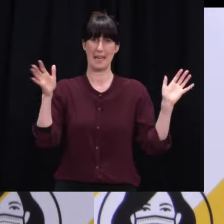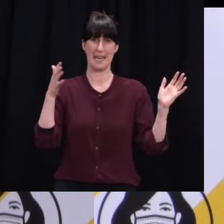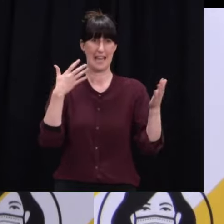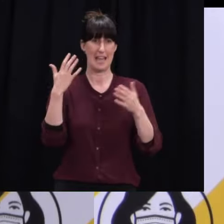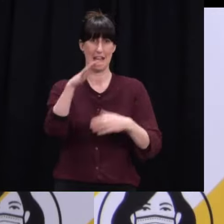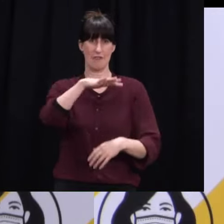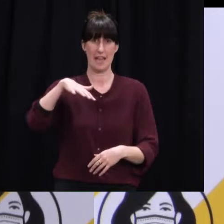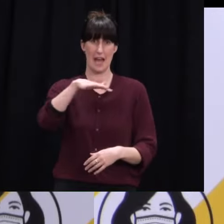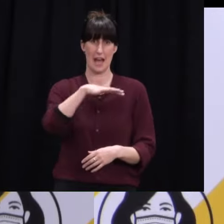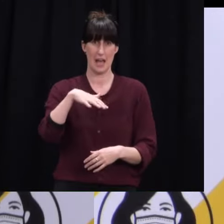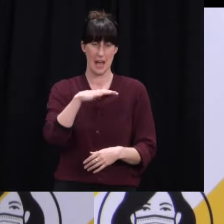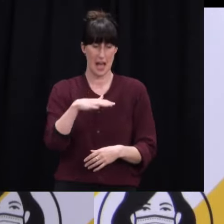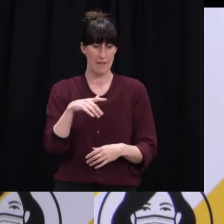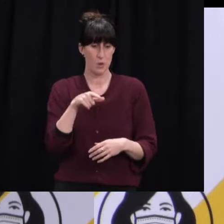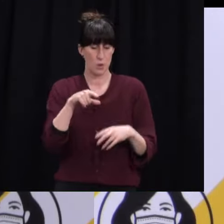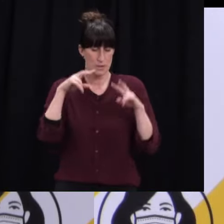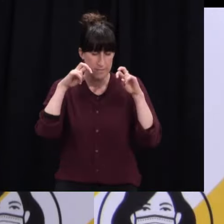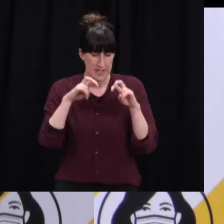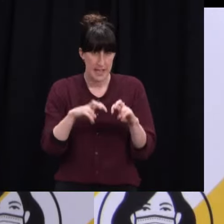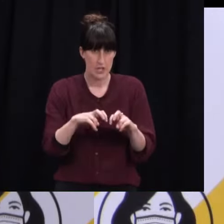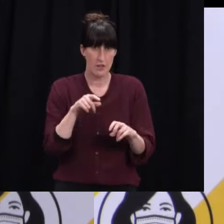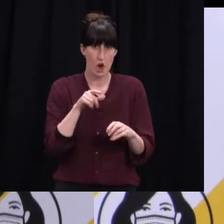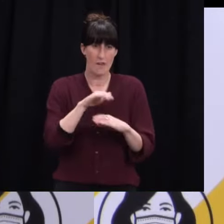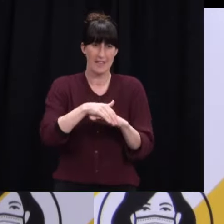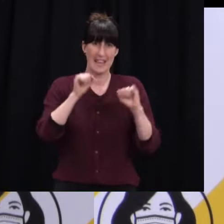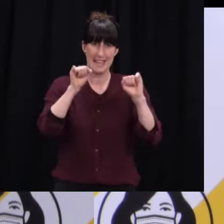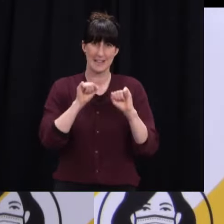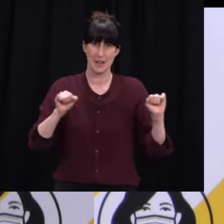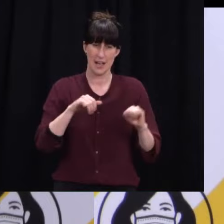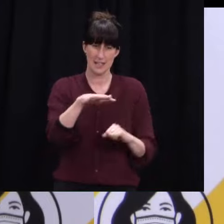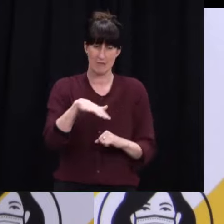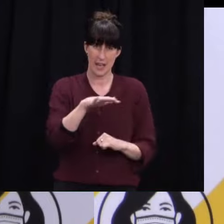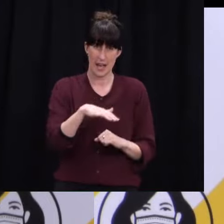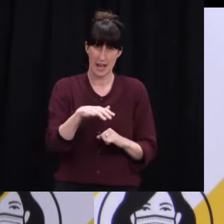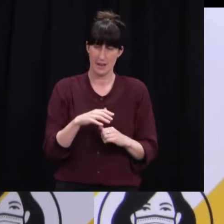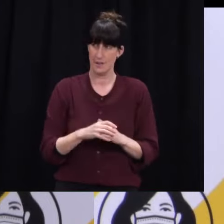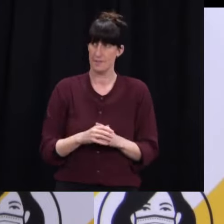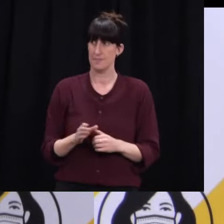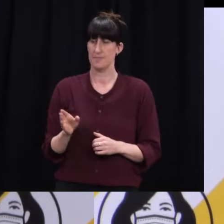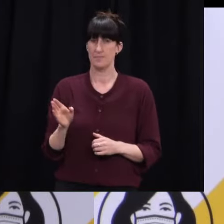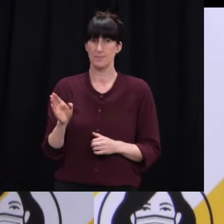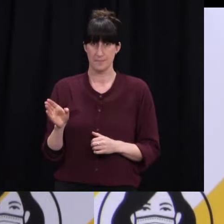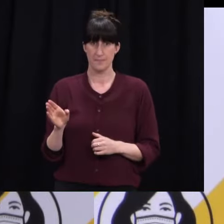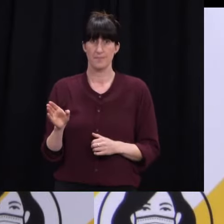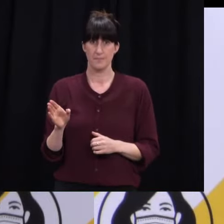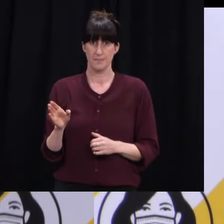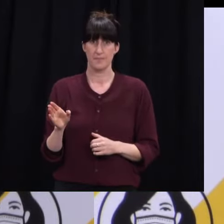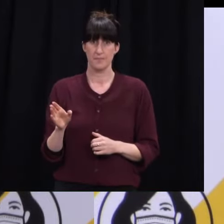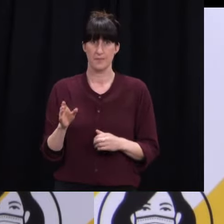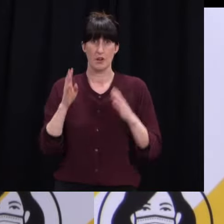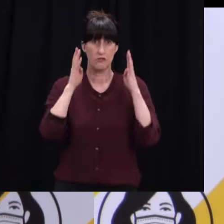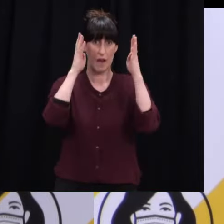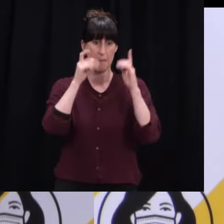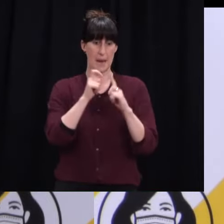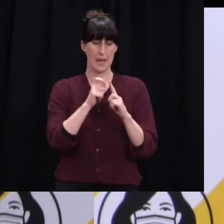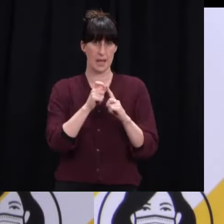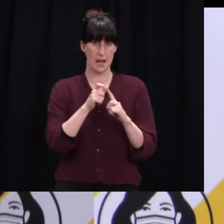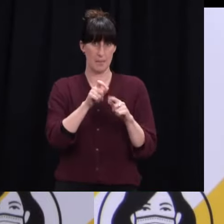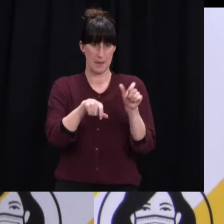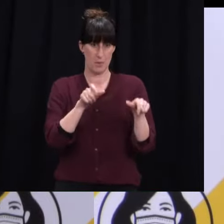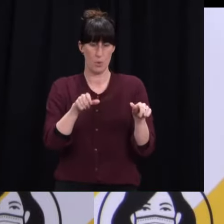those people? So they've done a fairly thorough review of anybody who may have potentially been